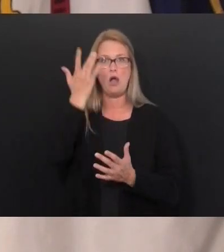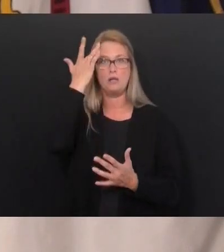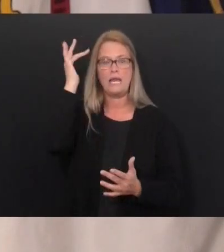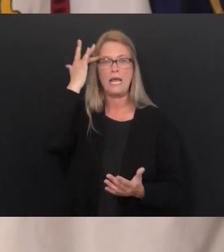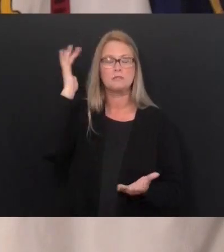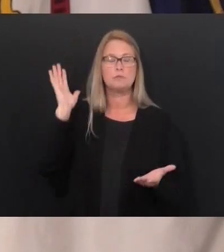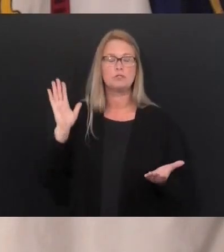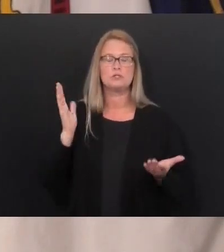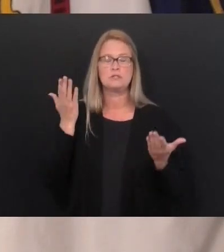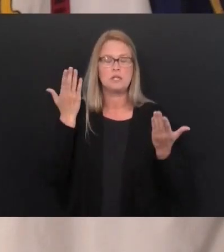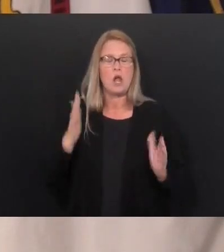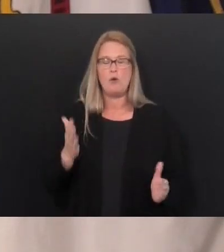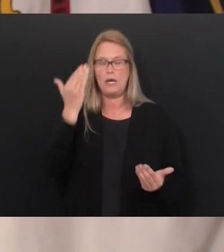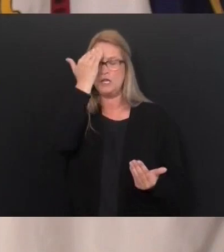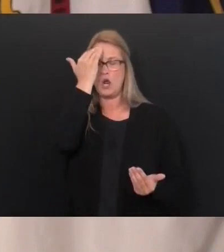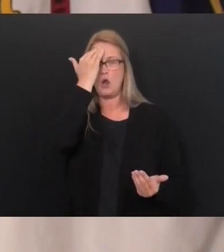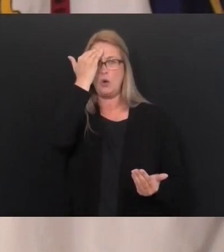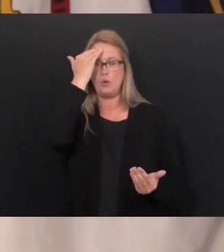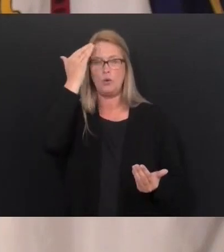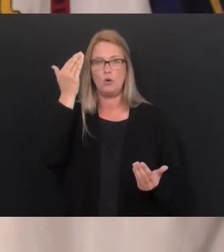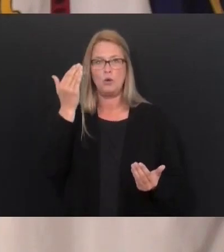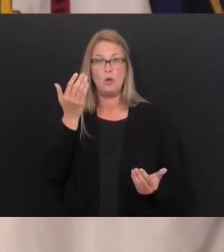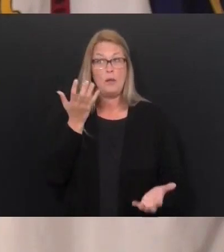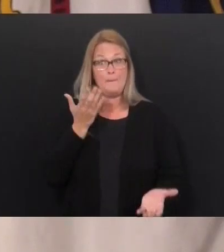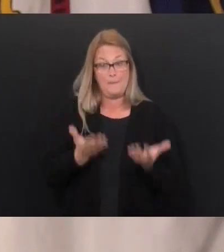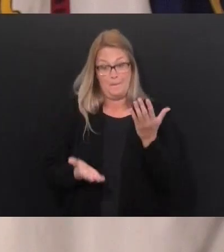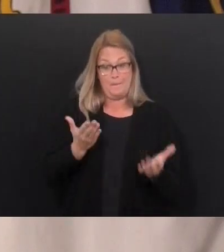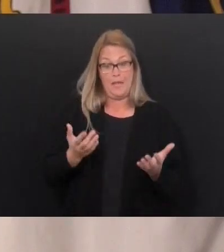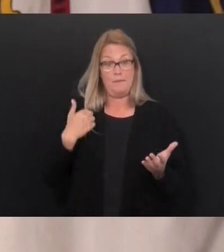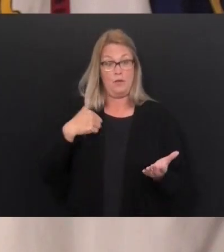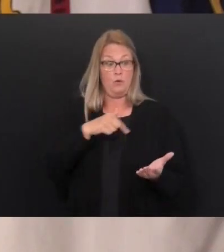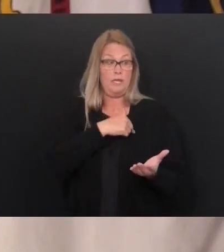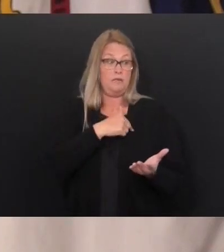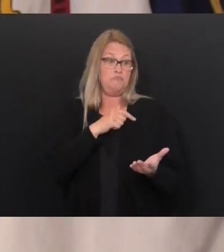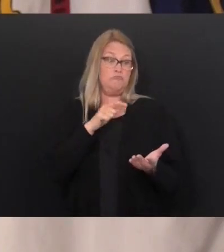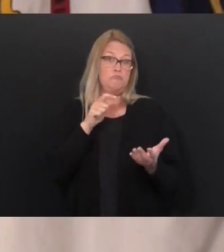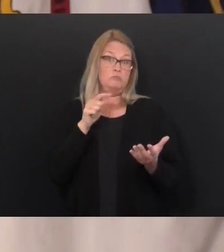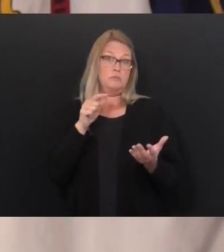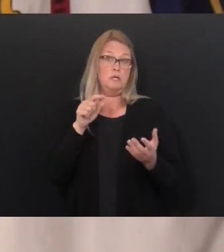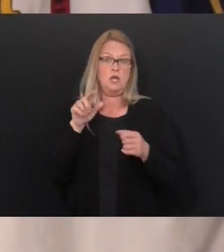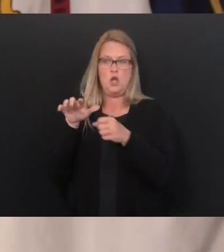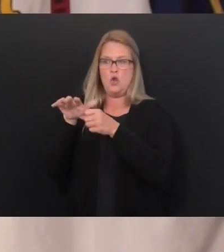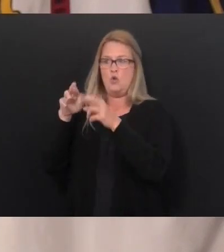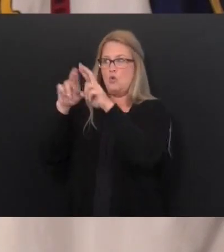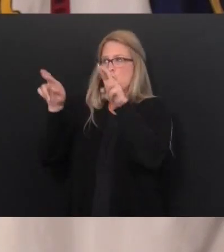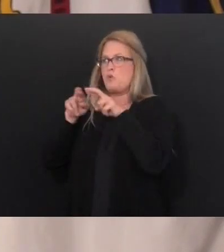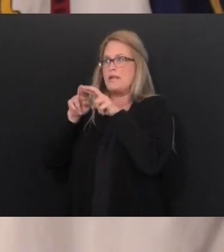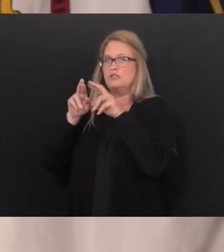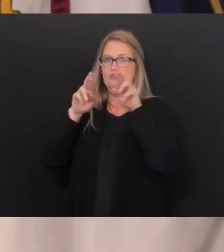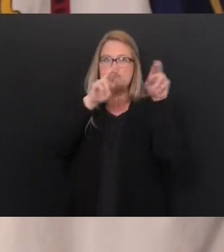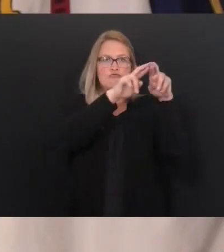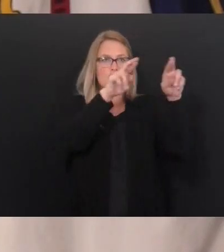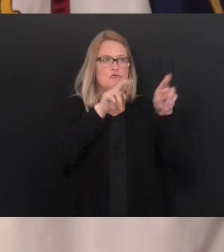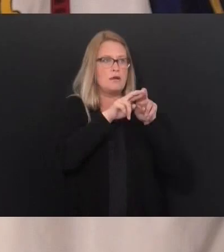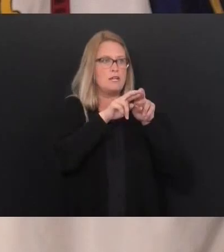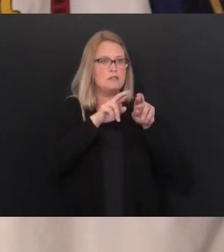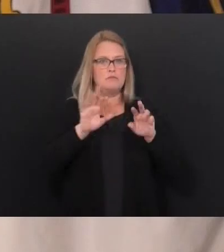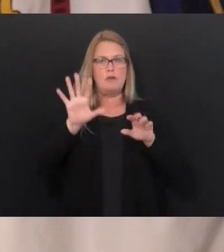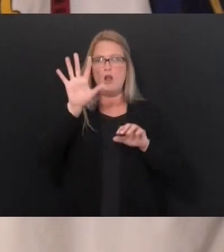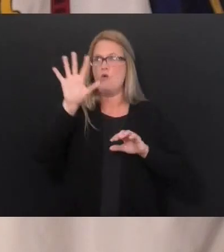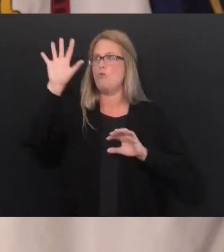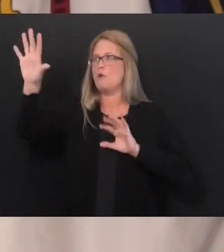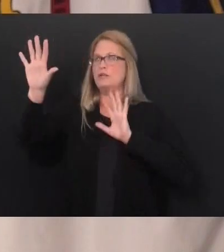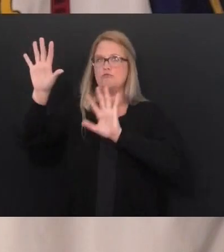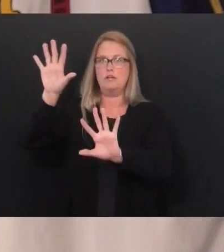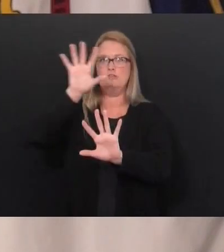concerned. And it may very well be that we have got to regionalize this in a much more defined